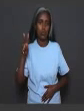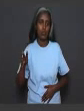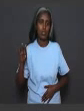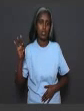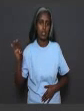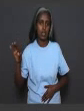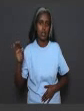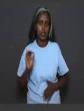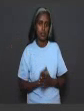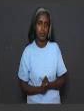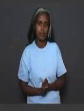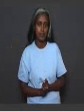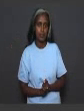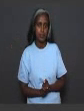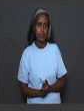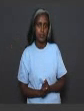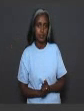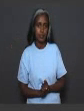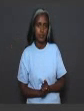of 29.